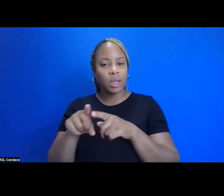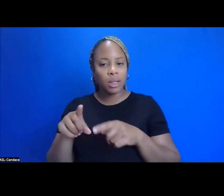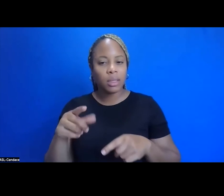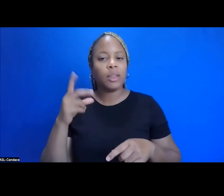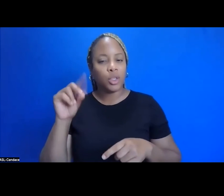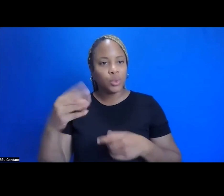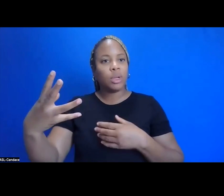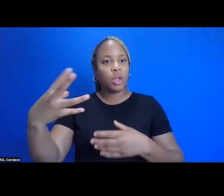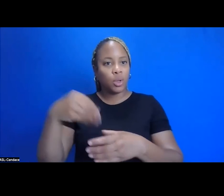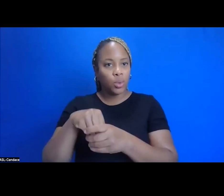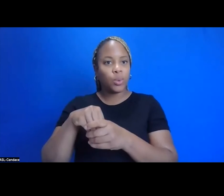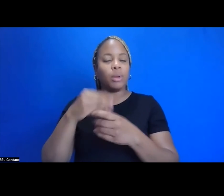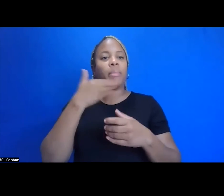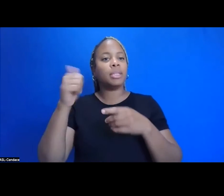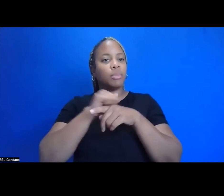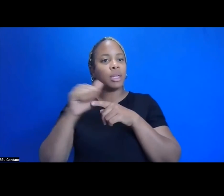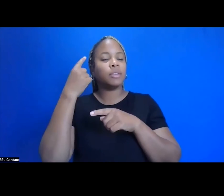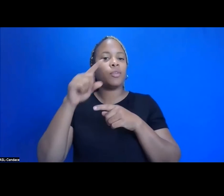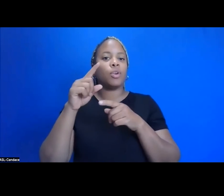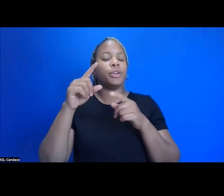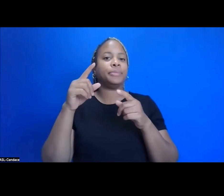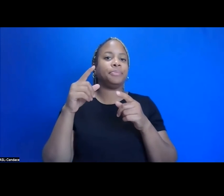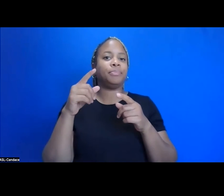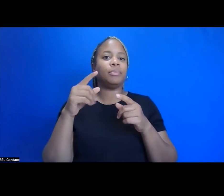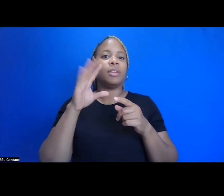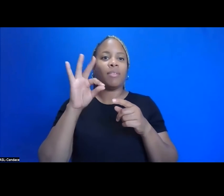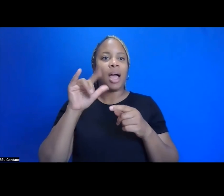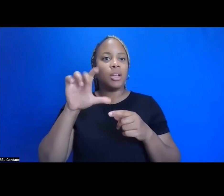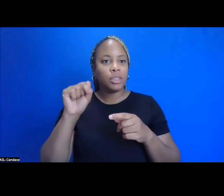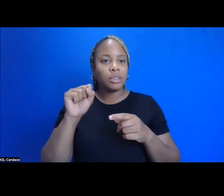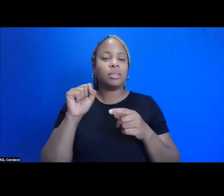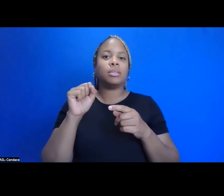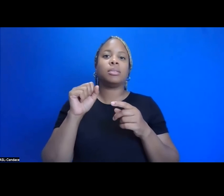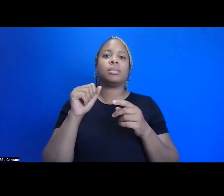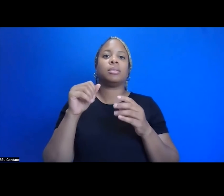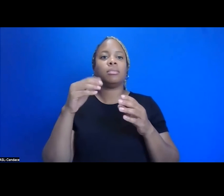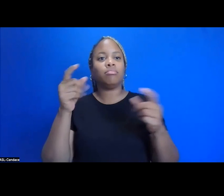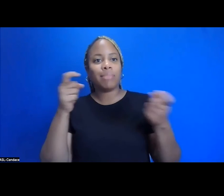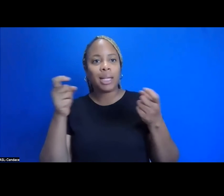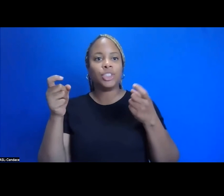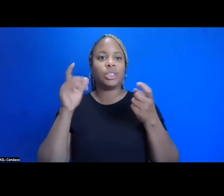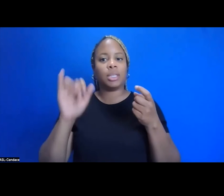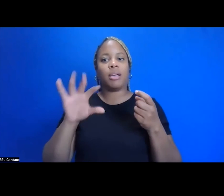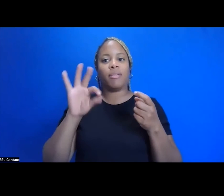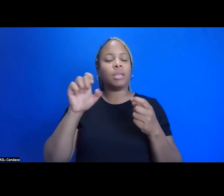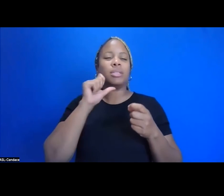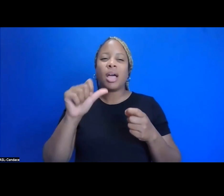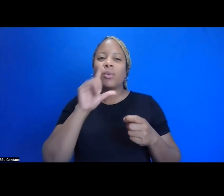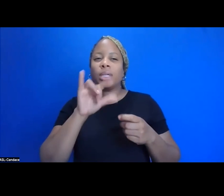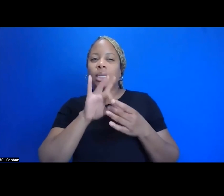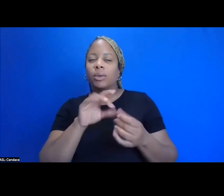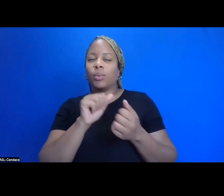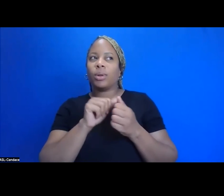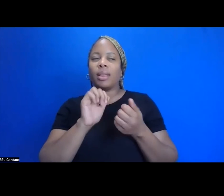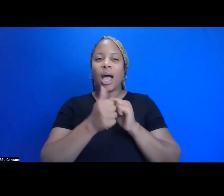do encompass best practice for dealing with the files, commissioning them, handling them, not necessarily how